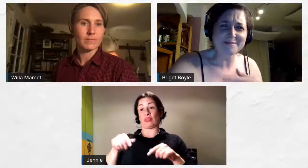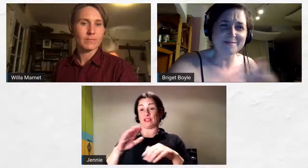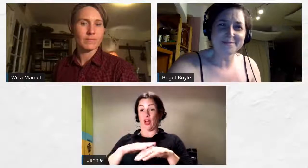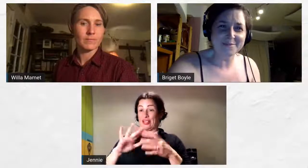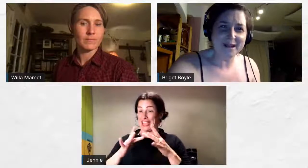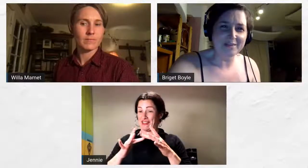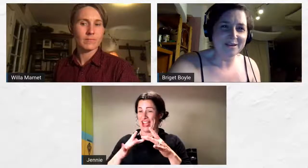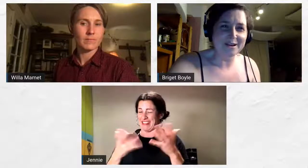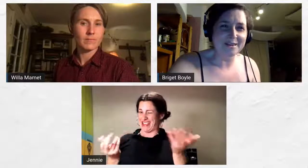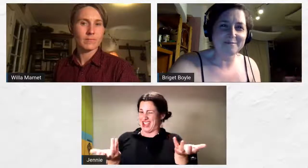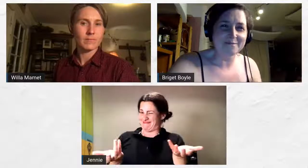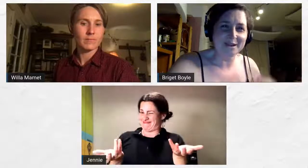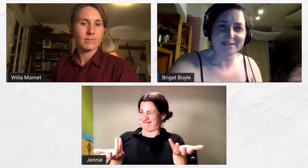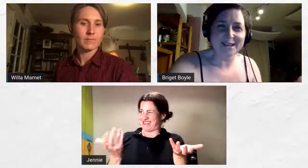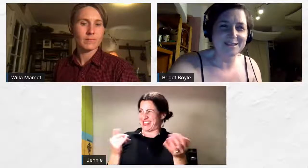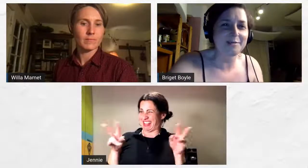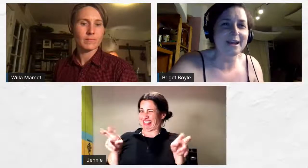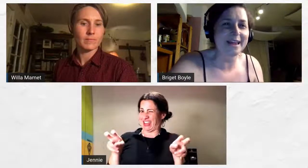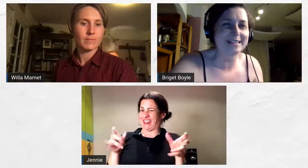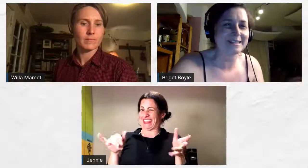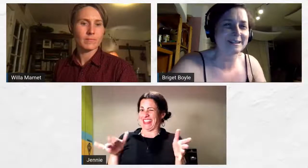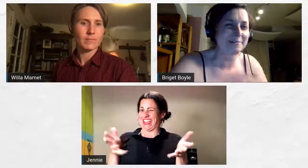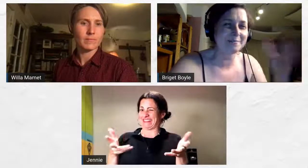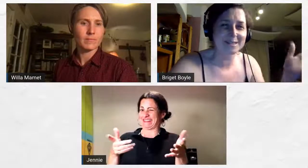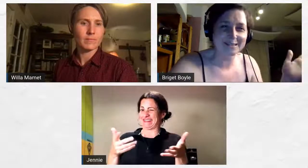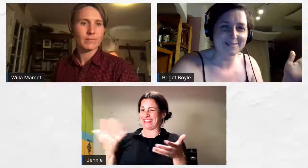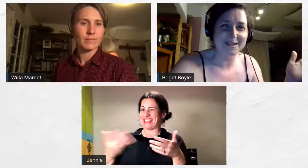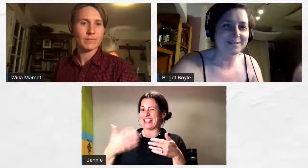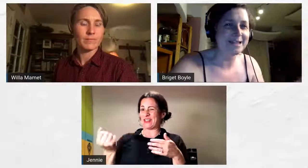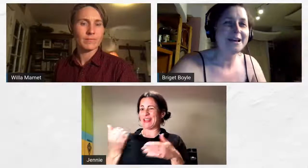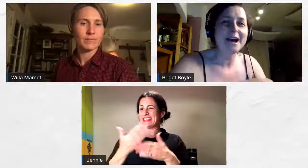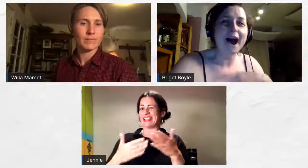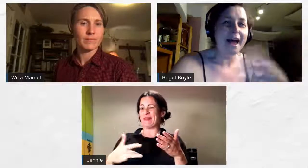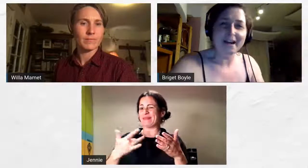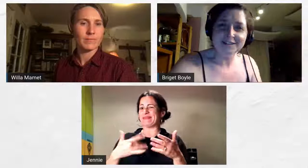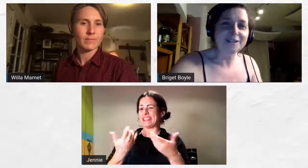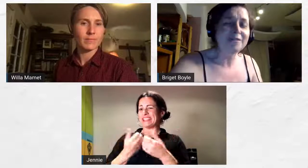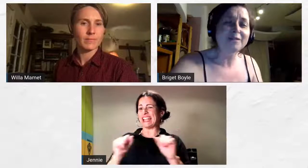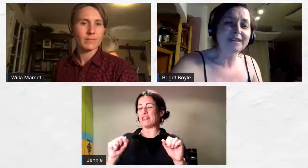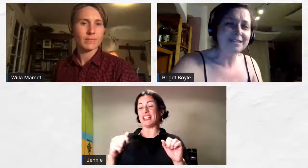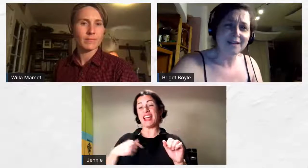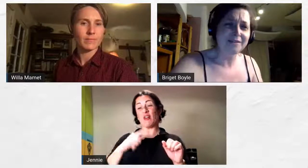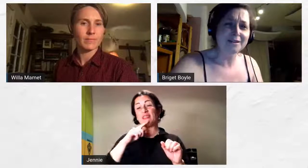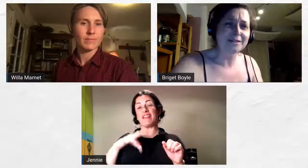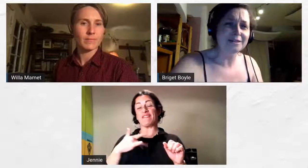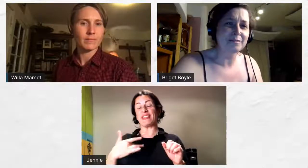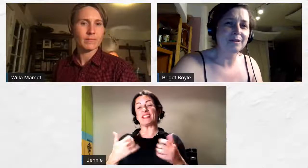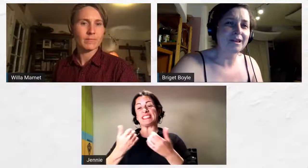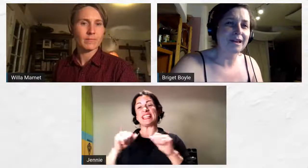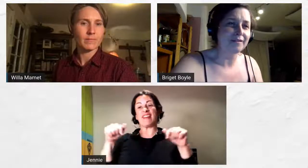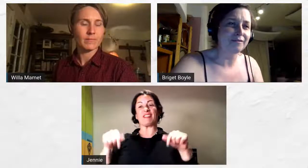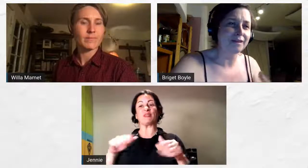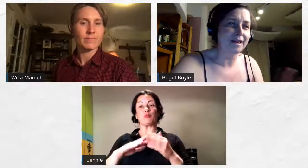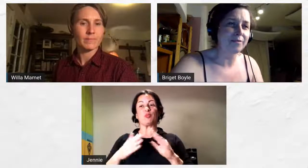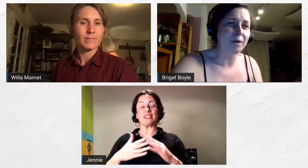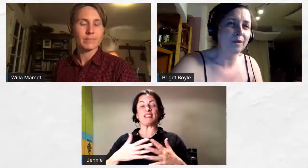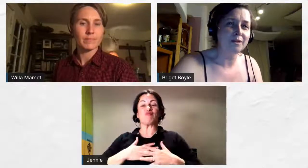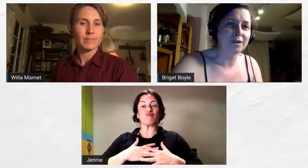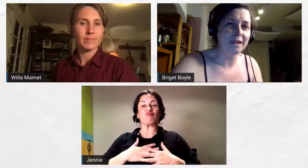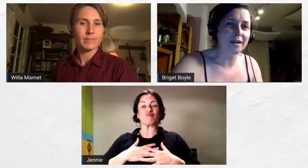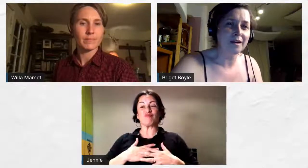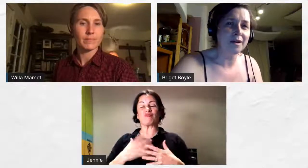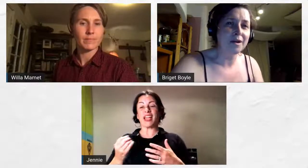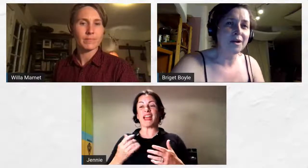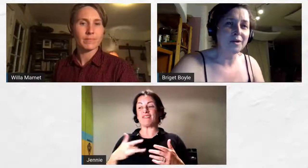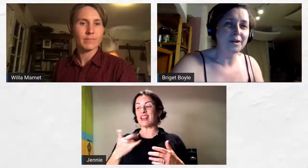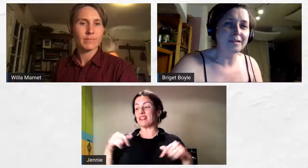and in theory that kind of takes away some sense of safety, I actually feel really safe here in this community, and feel like what we're